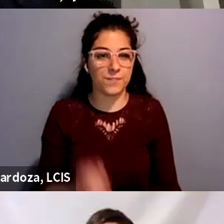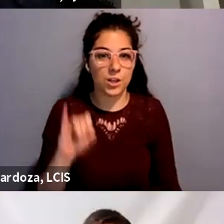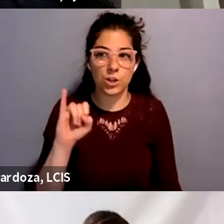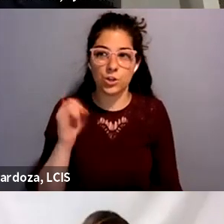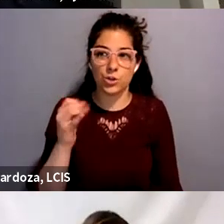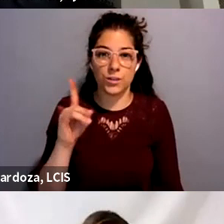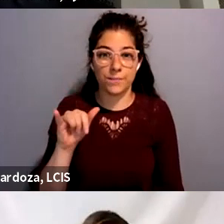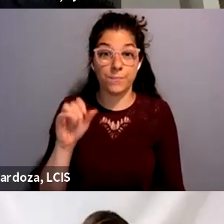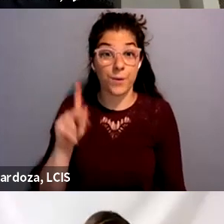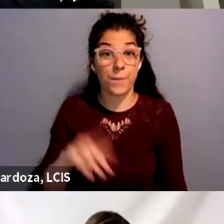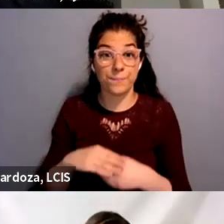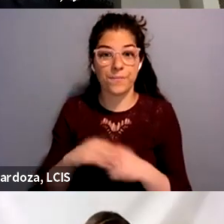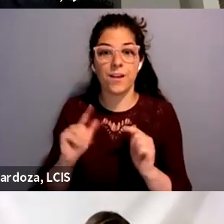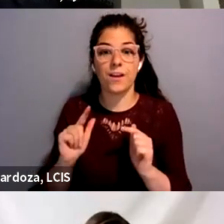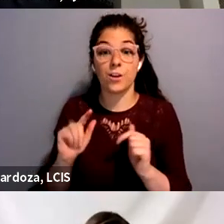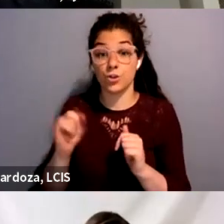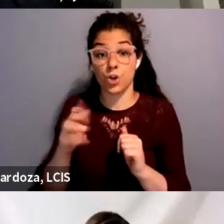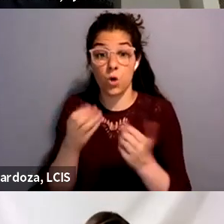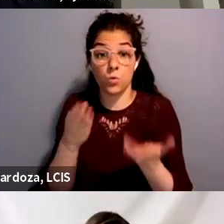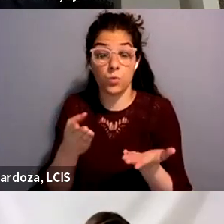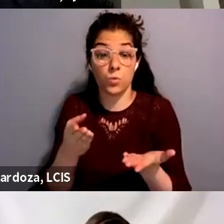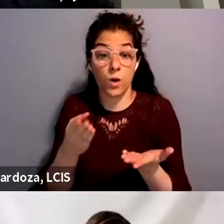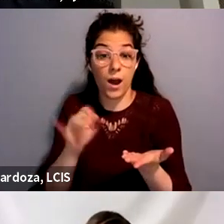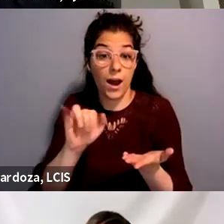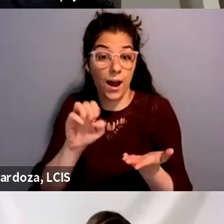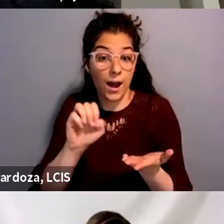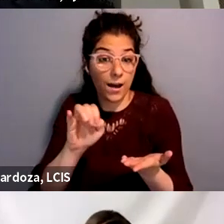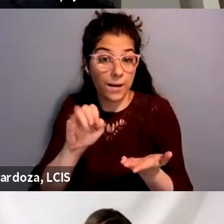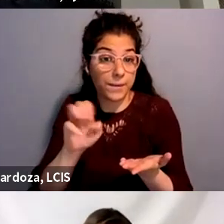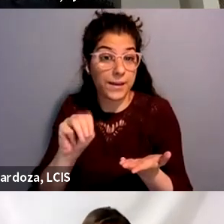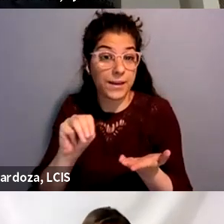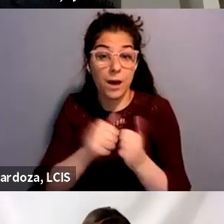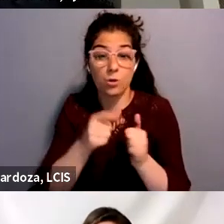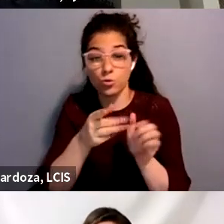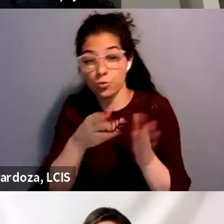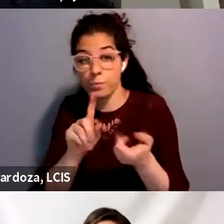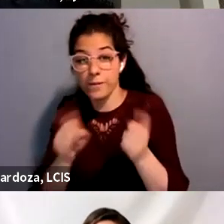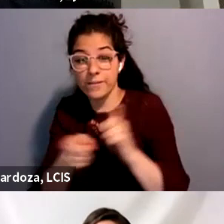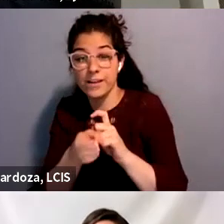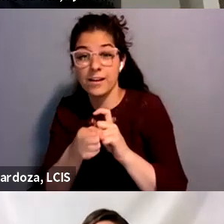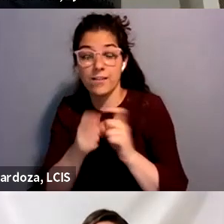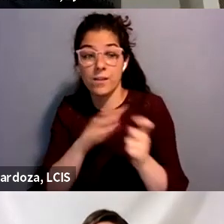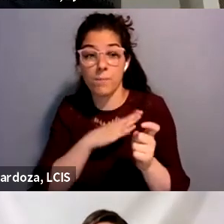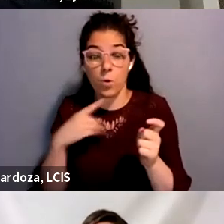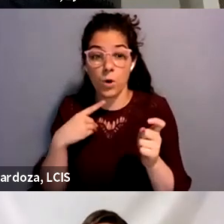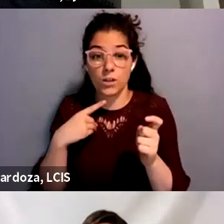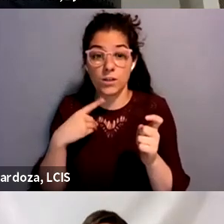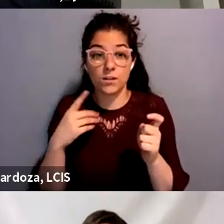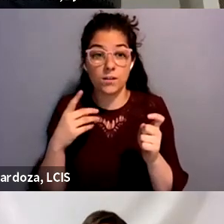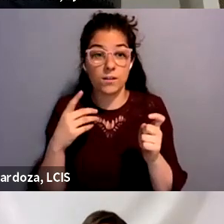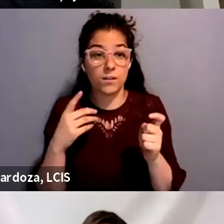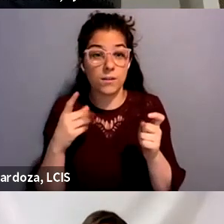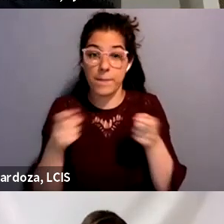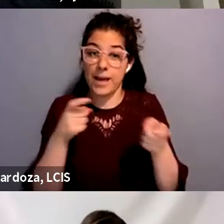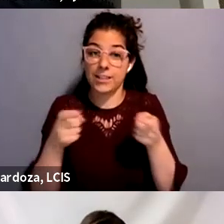Okay, how about Joe? What about Eyebeam and how you pivoted and how you the board managed